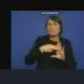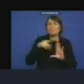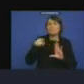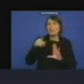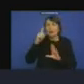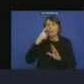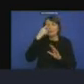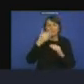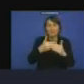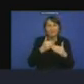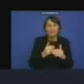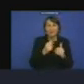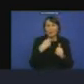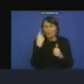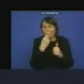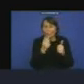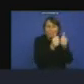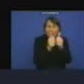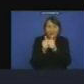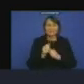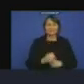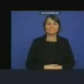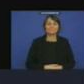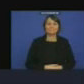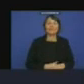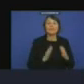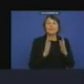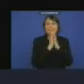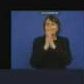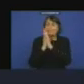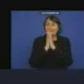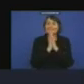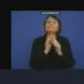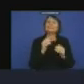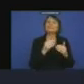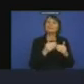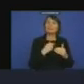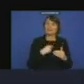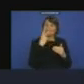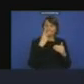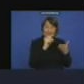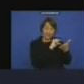so please don't apply with other amounts than the one that you see on that